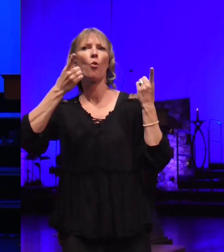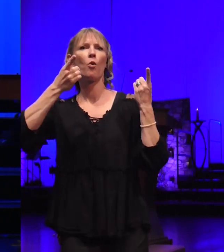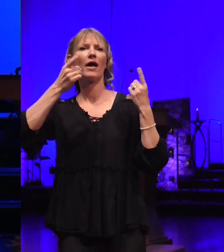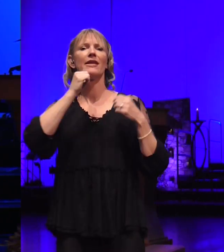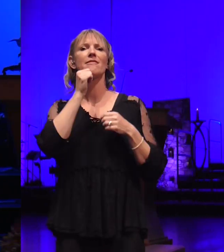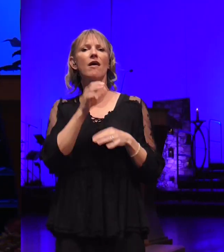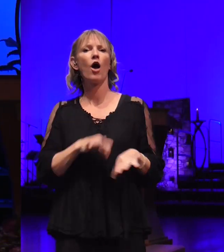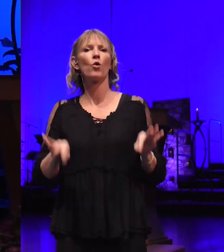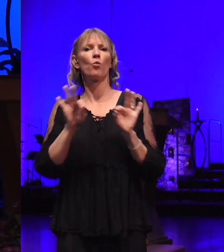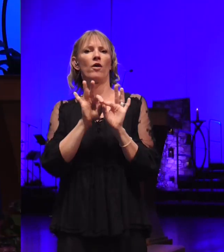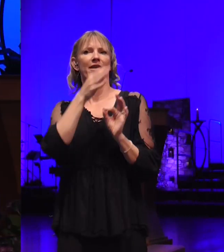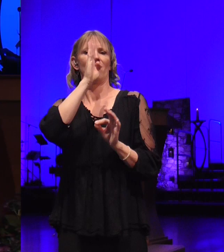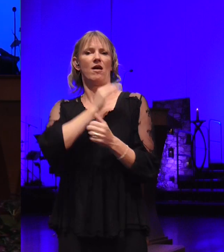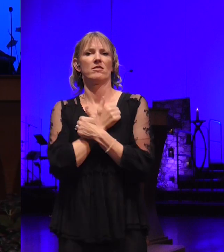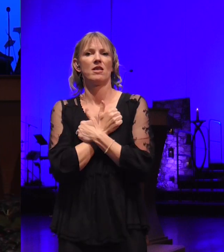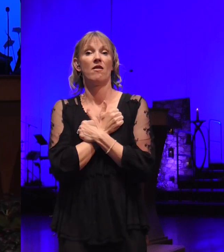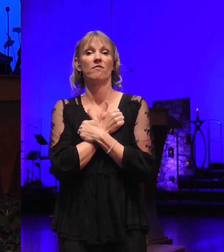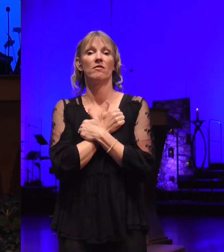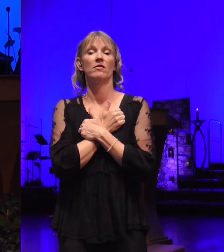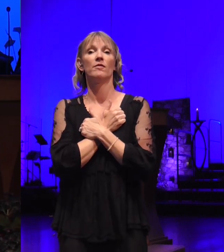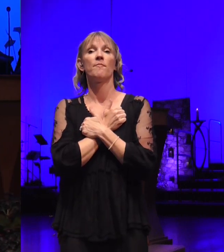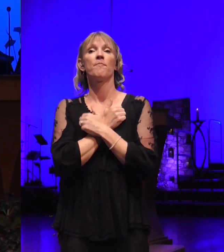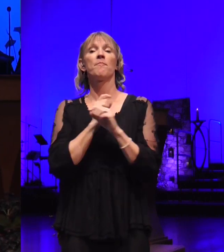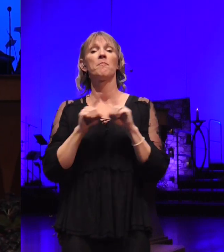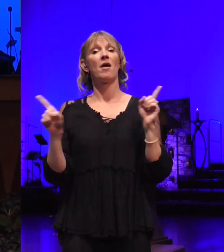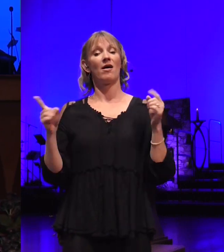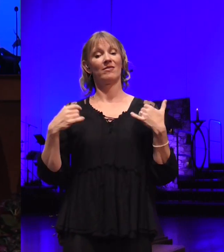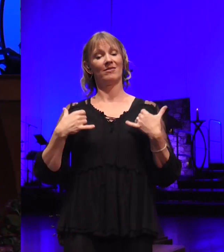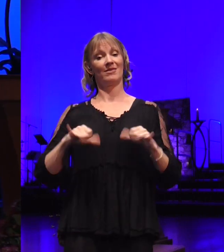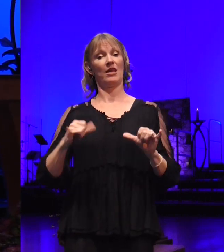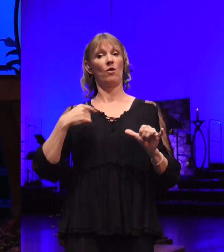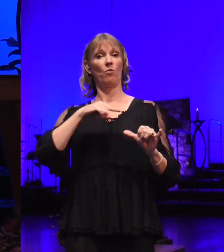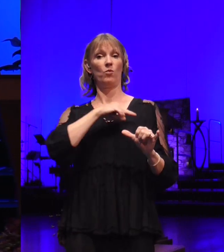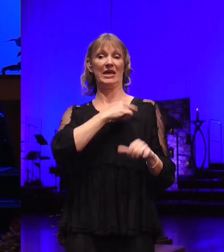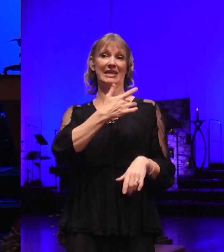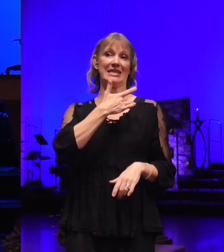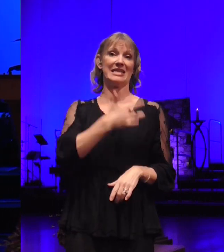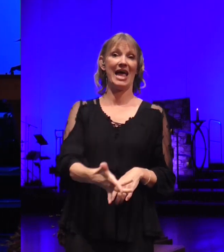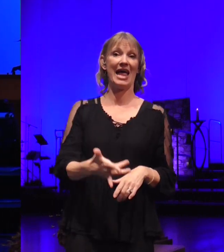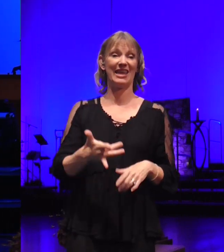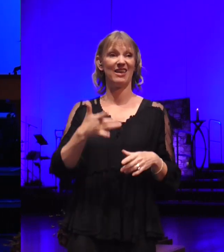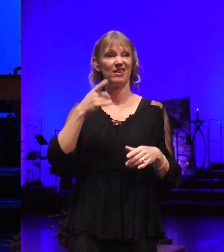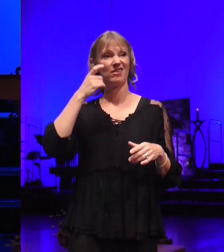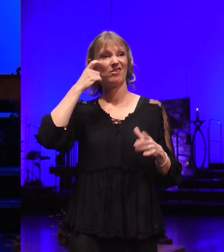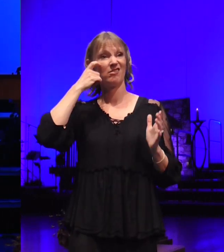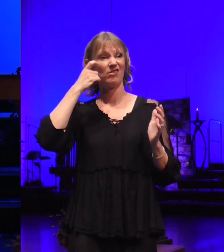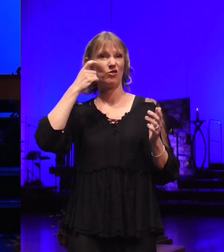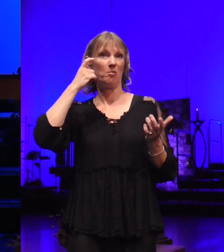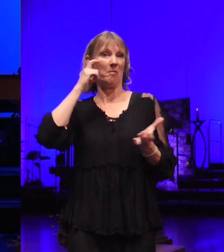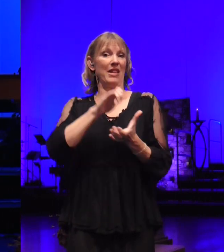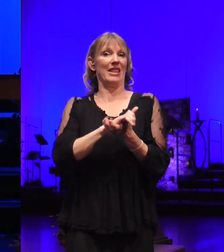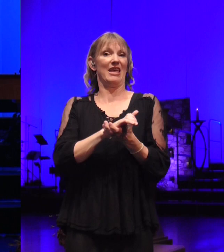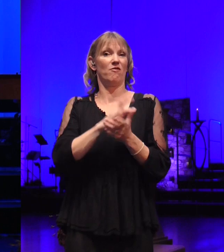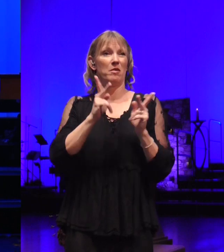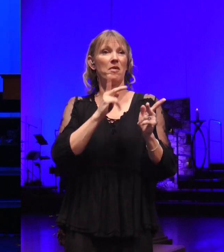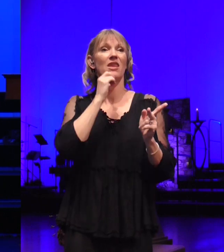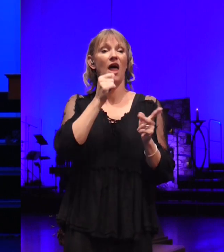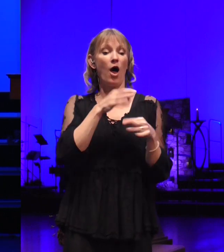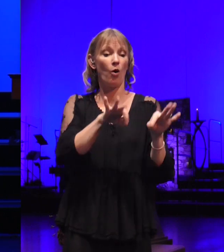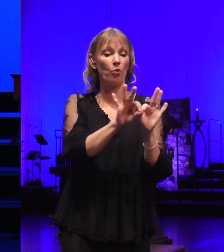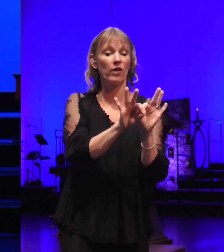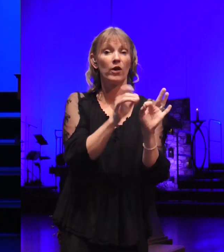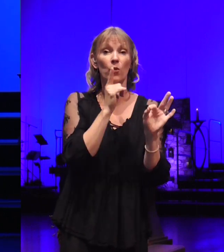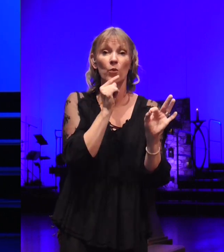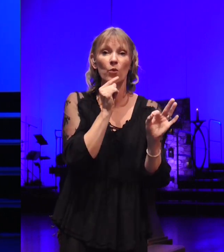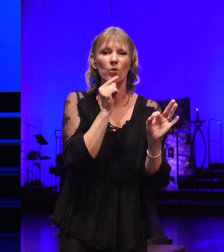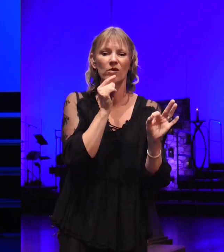love. And yet, who do we hold generally as most unworthy? Not even the people out there, but